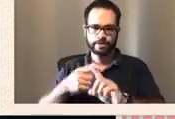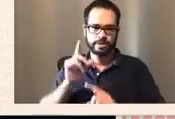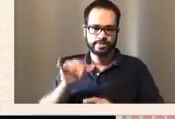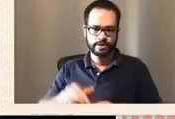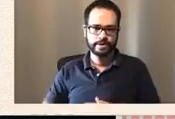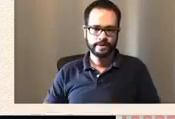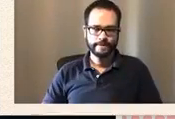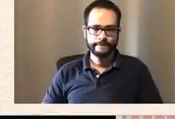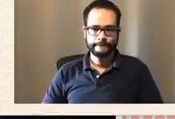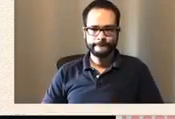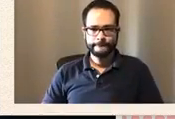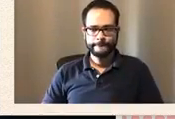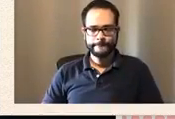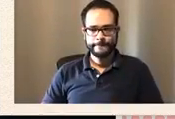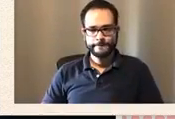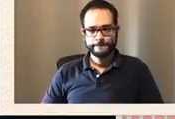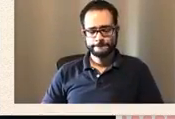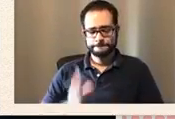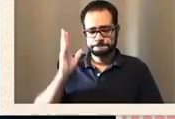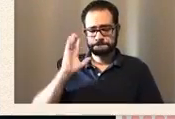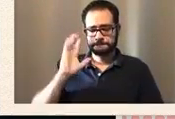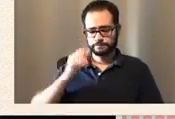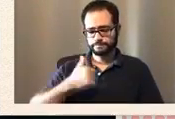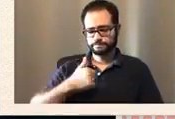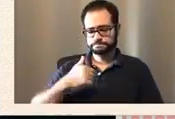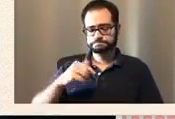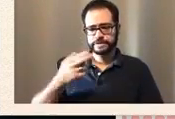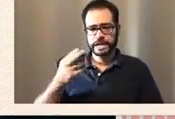I was in high school, I